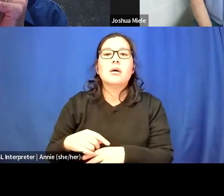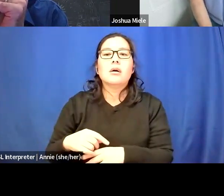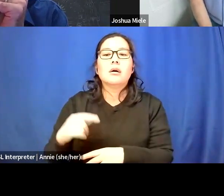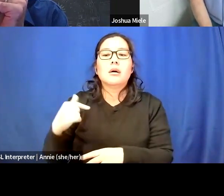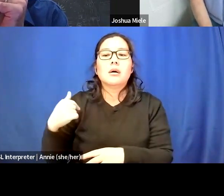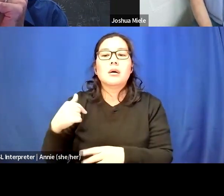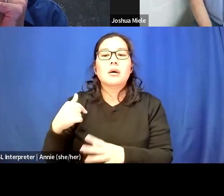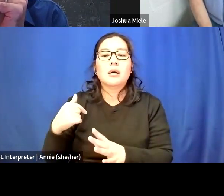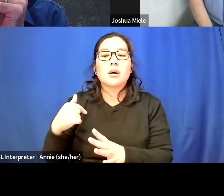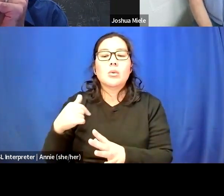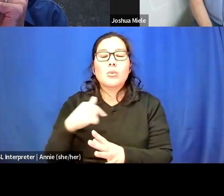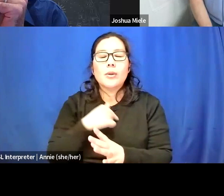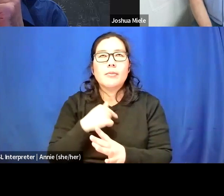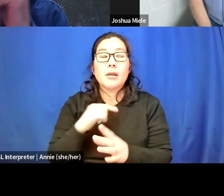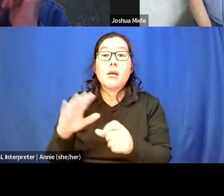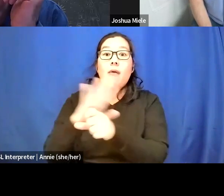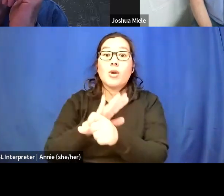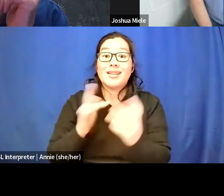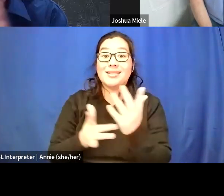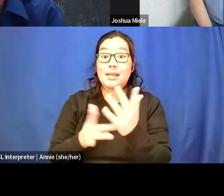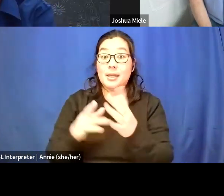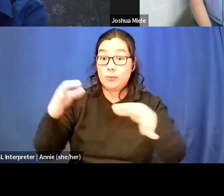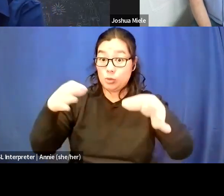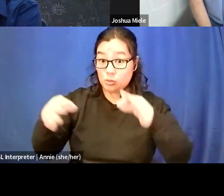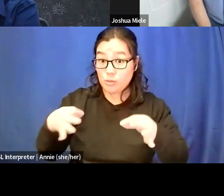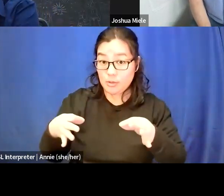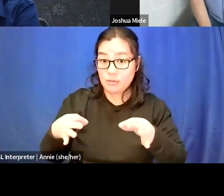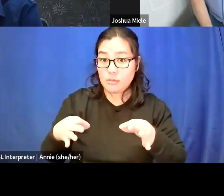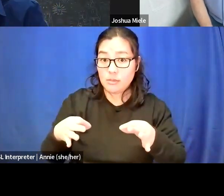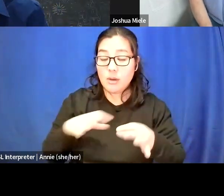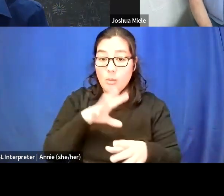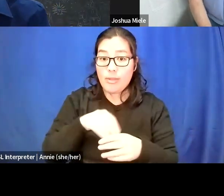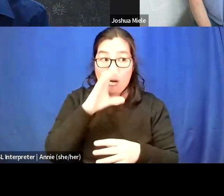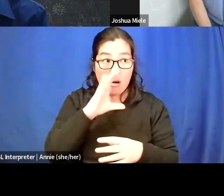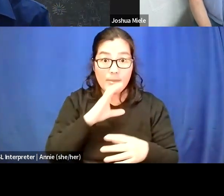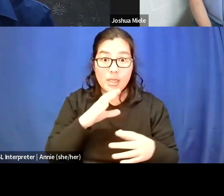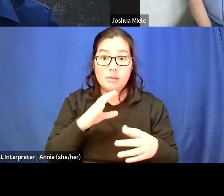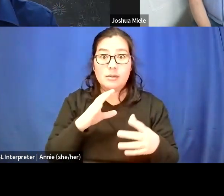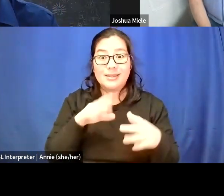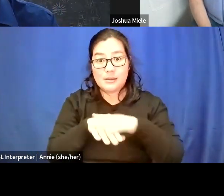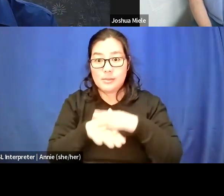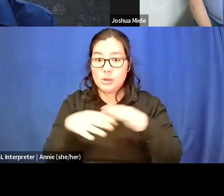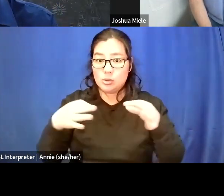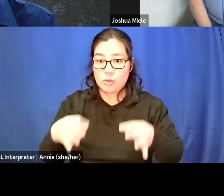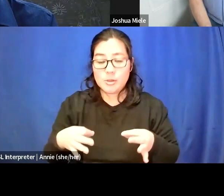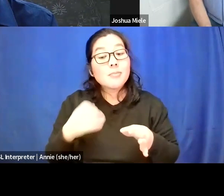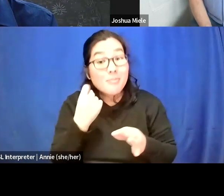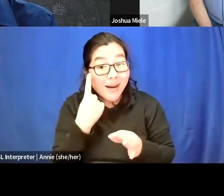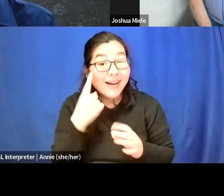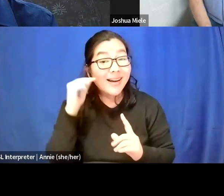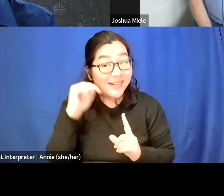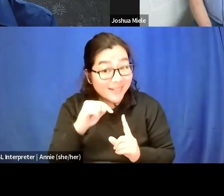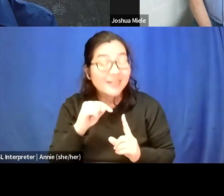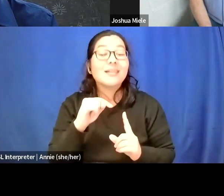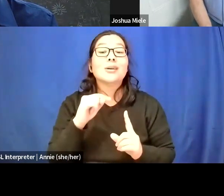technique of description in our comic accessibility conversation here. But in fact, because there